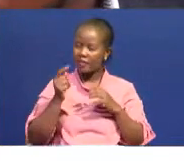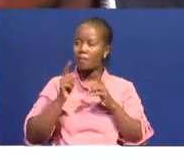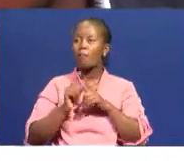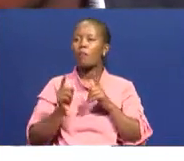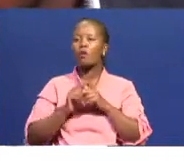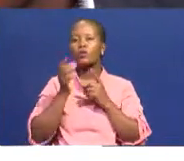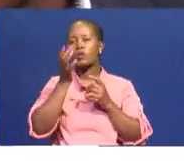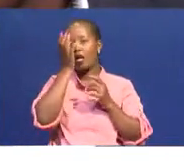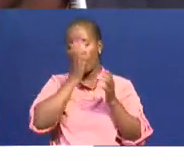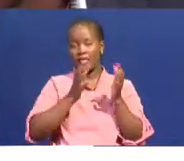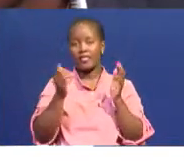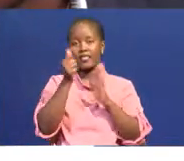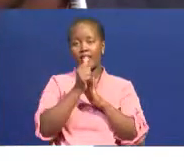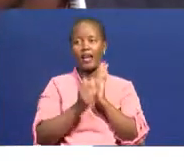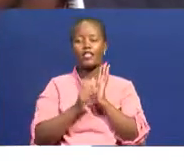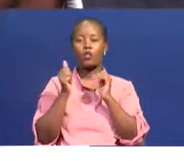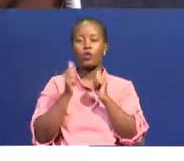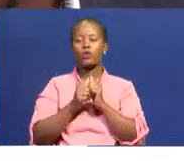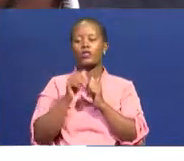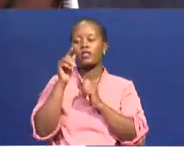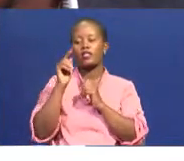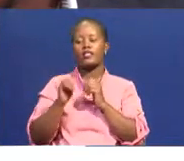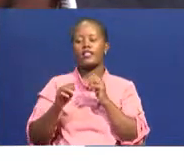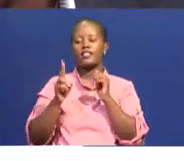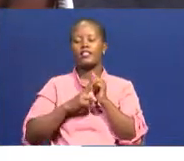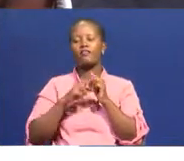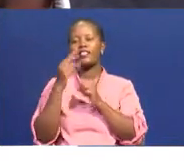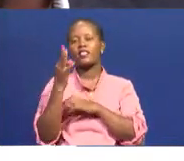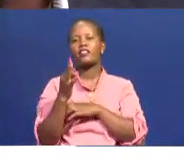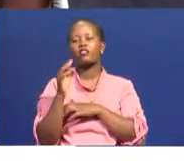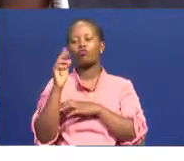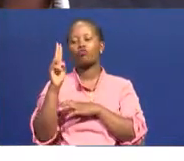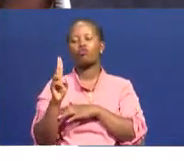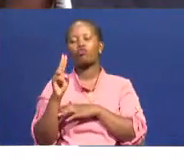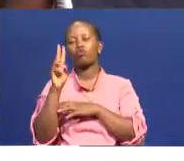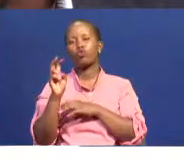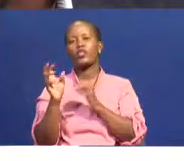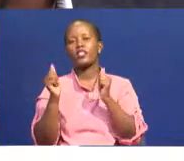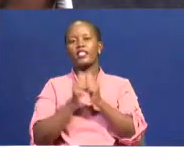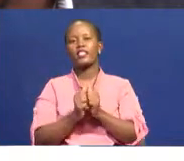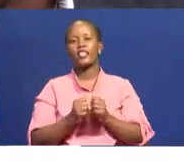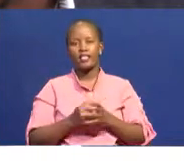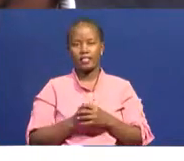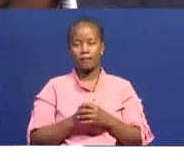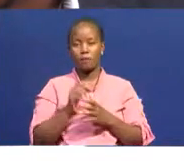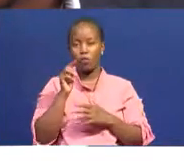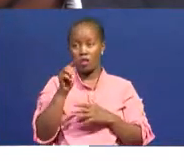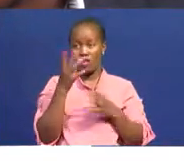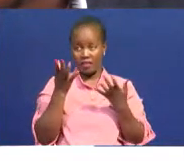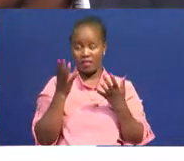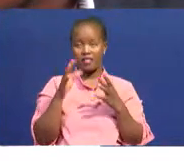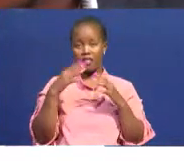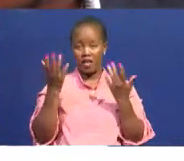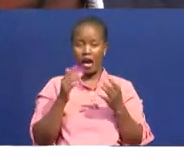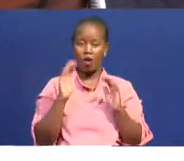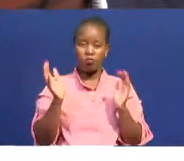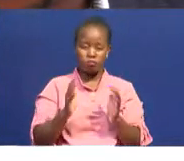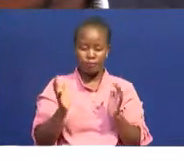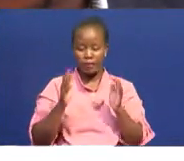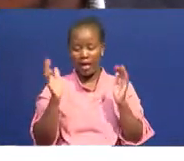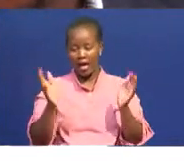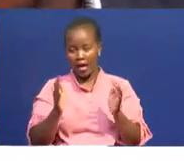10, 73, and 232 of the Constitution of Kenya 2010. His conduct of running the affairs of